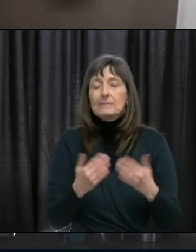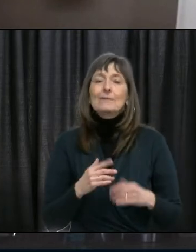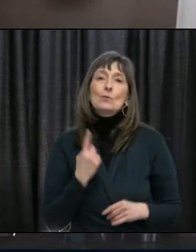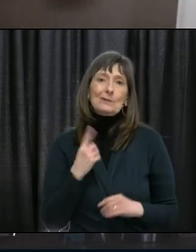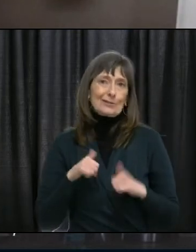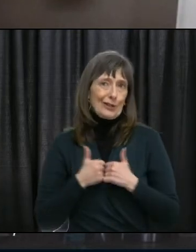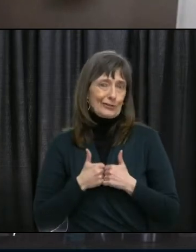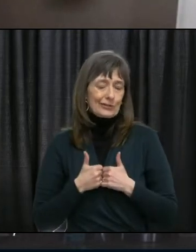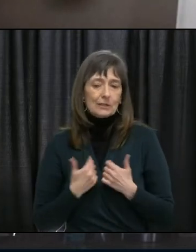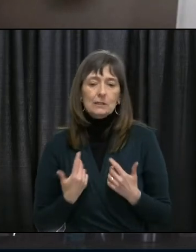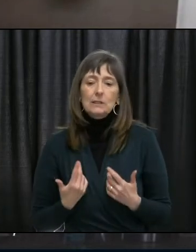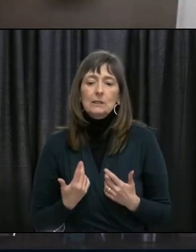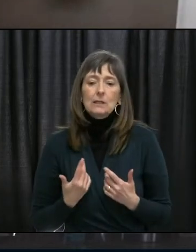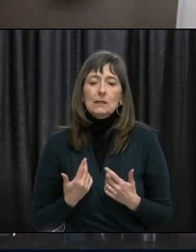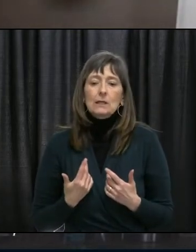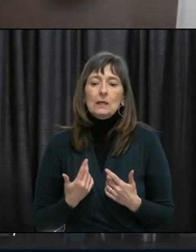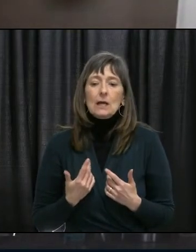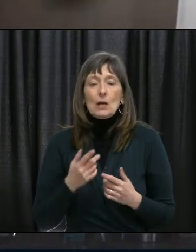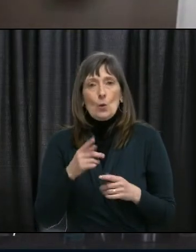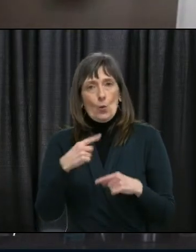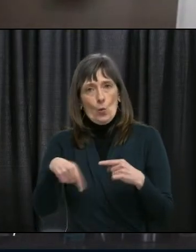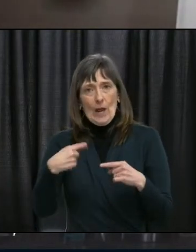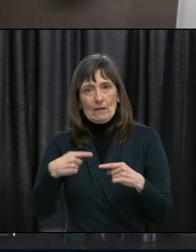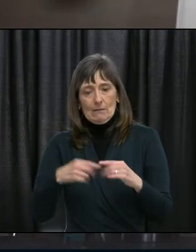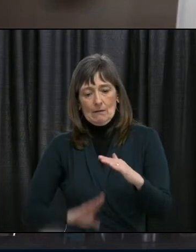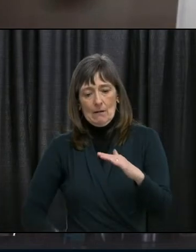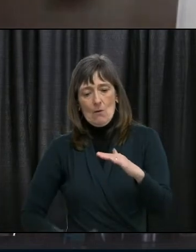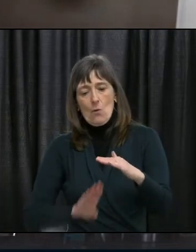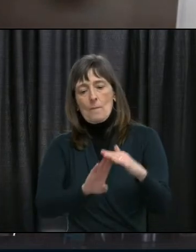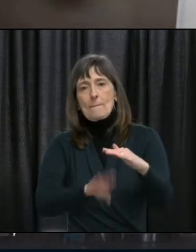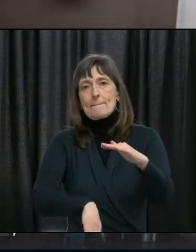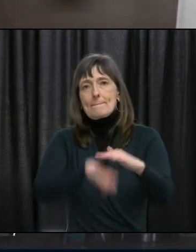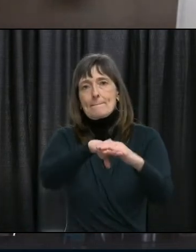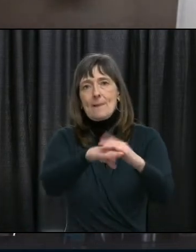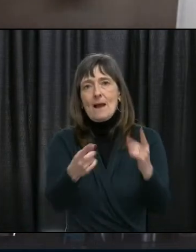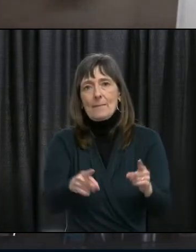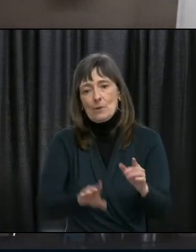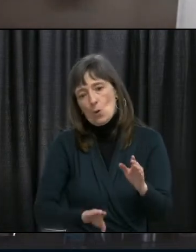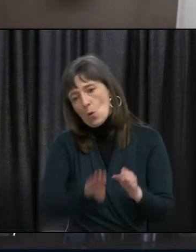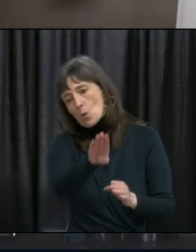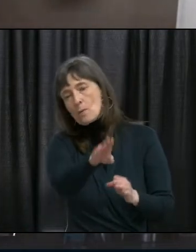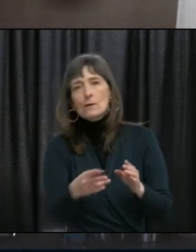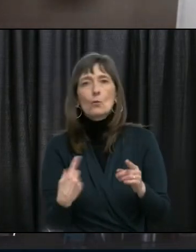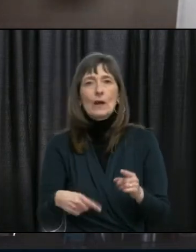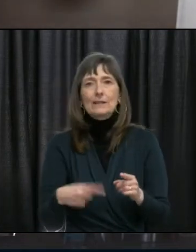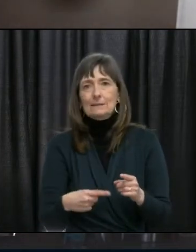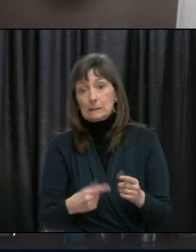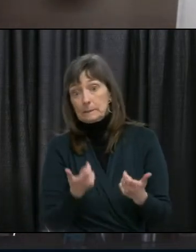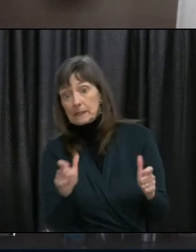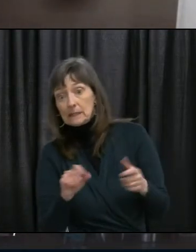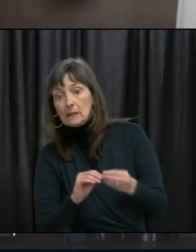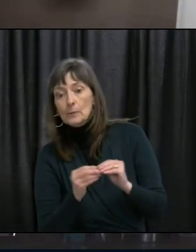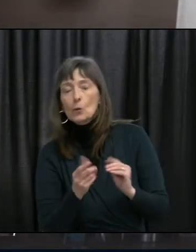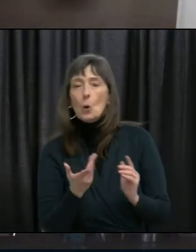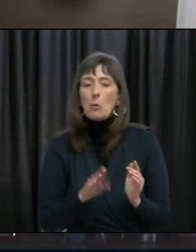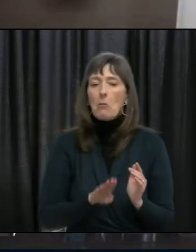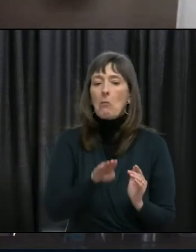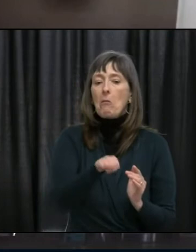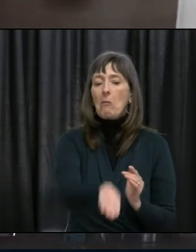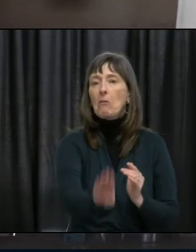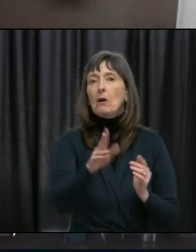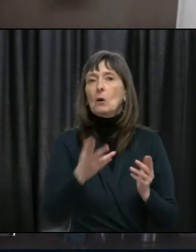the concept of the surge and when it comes, because we don't know the magnitude of it. What we do know is the more successful we are now and the